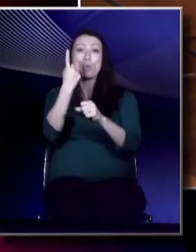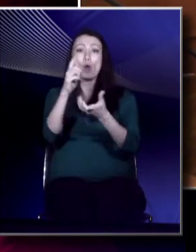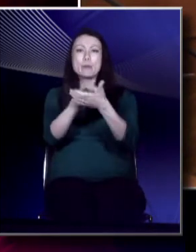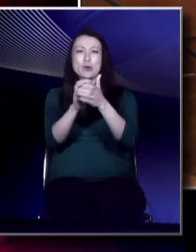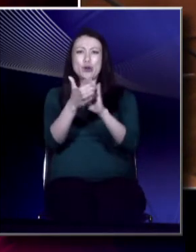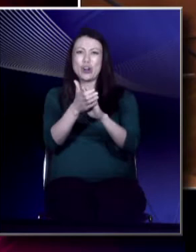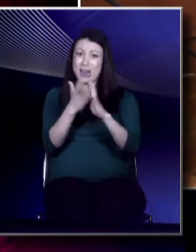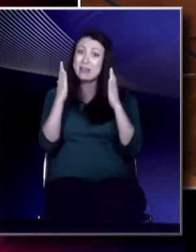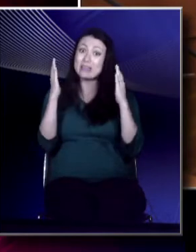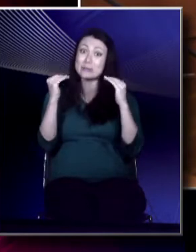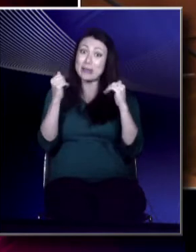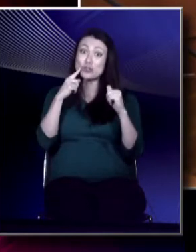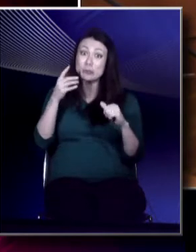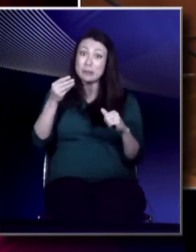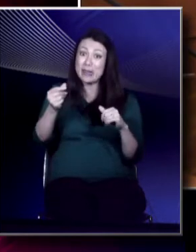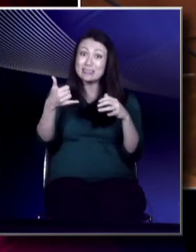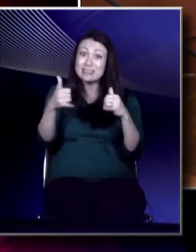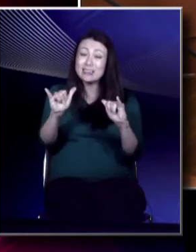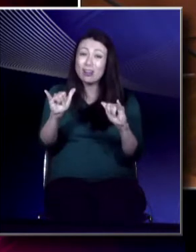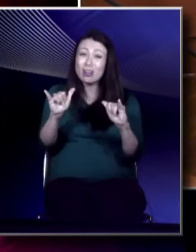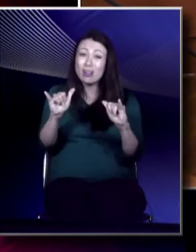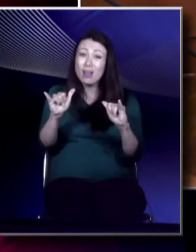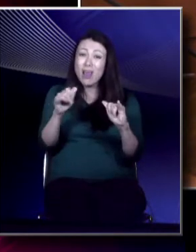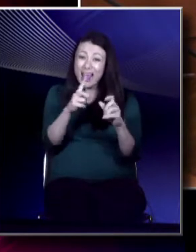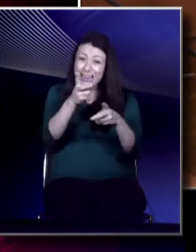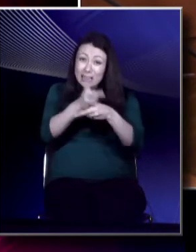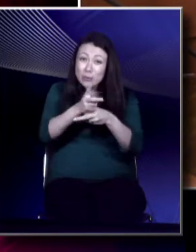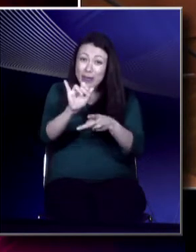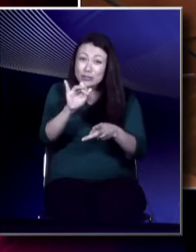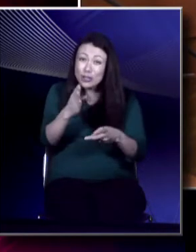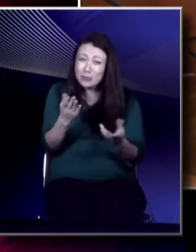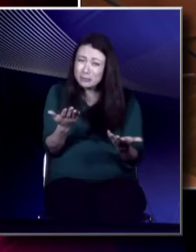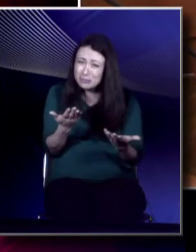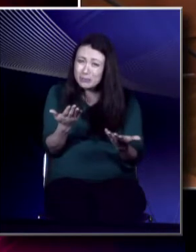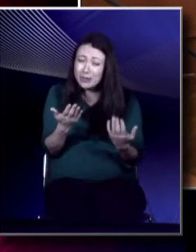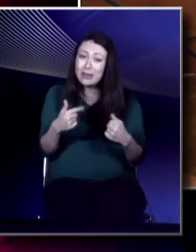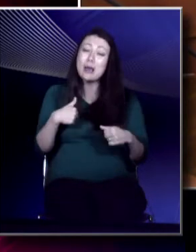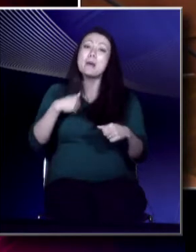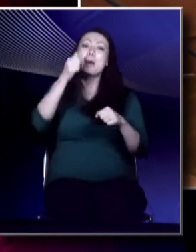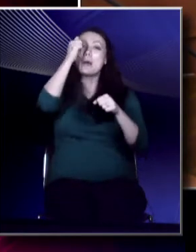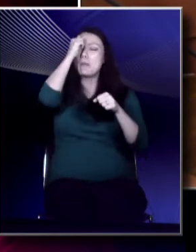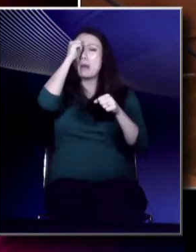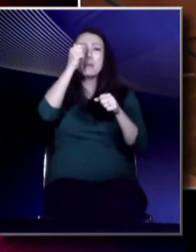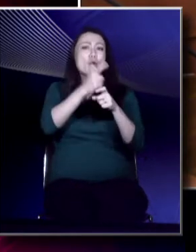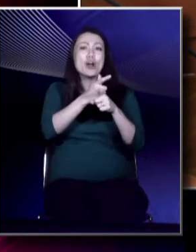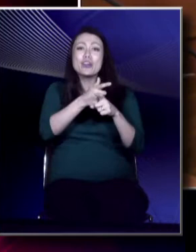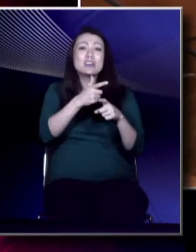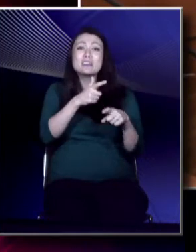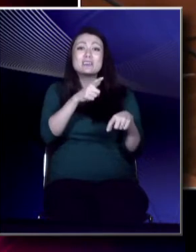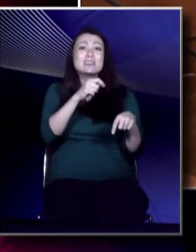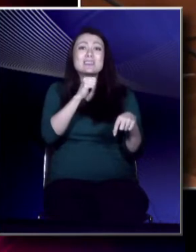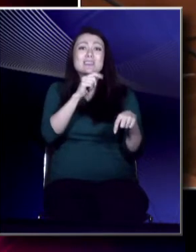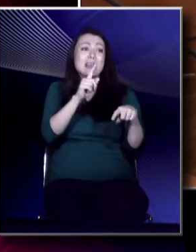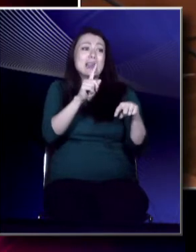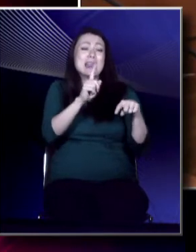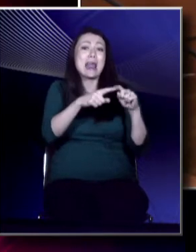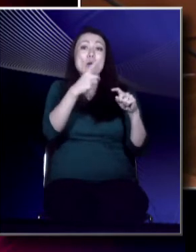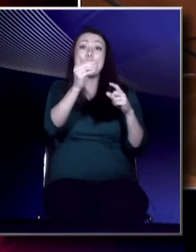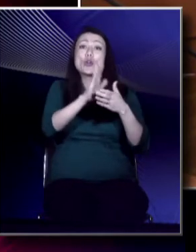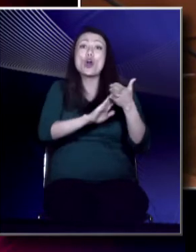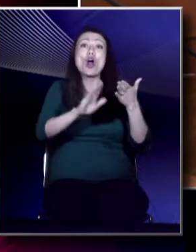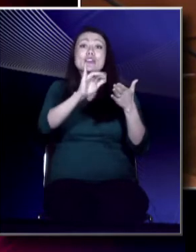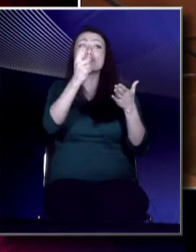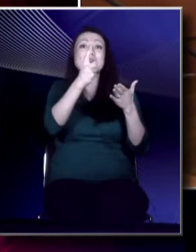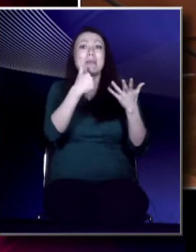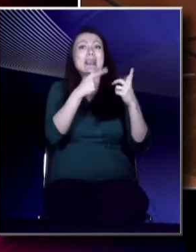be paid at the end of the day, and much less keep your job. My brother isn't going to be able to go to college for something he's passionate about or go